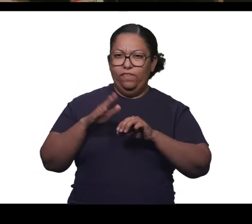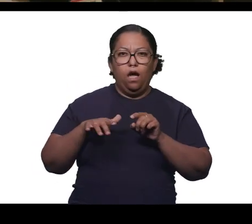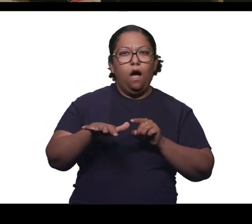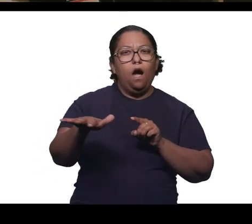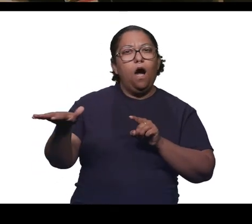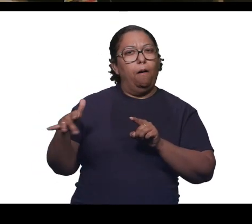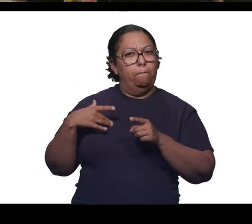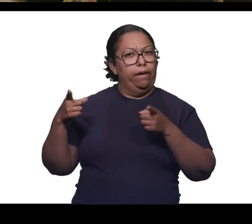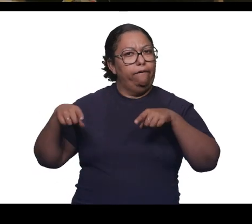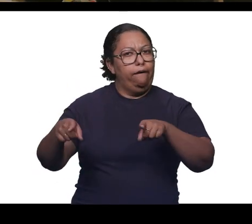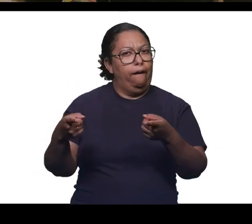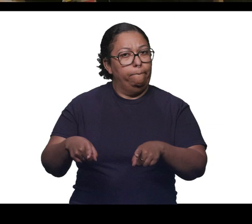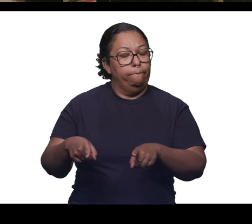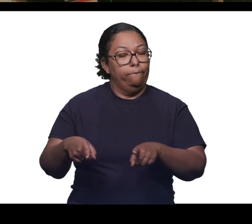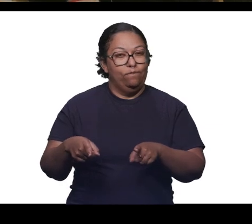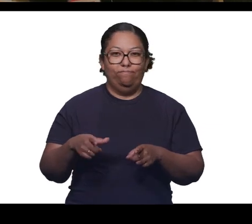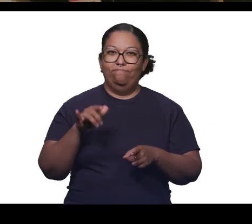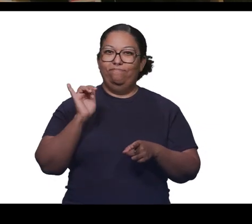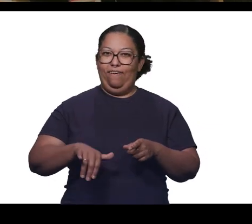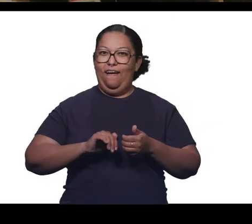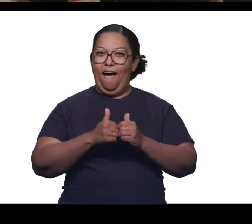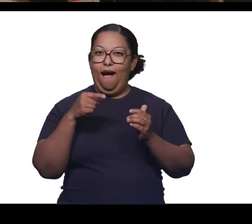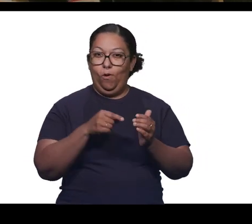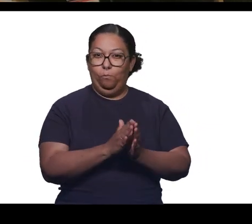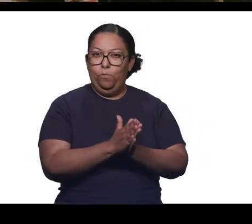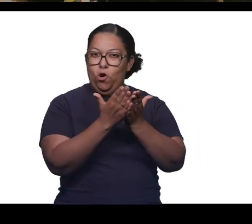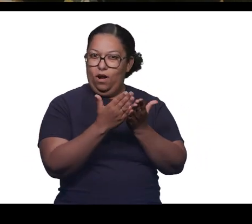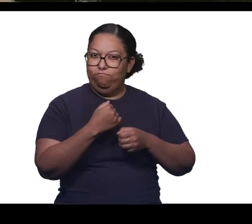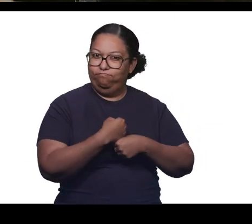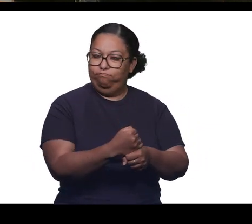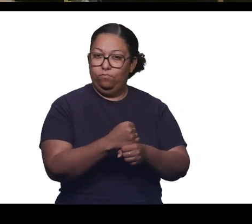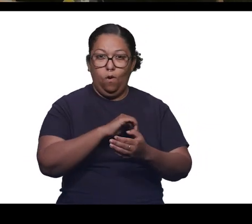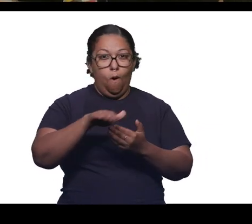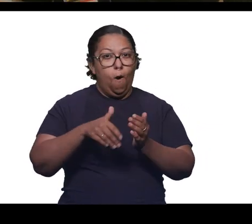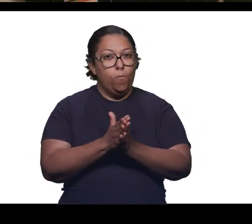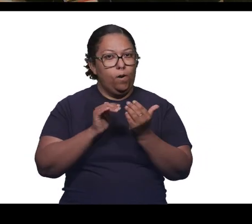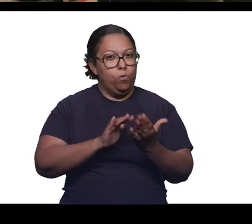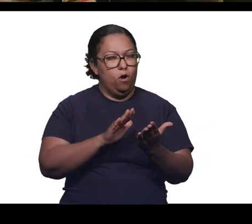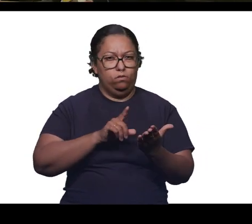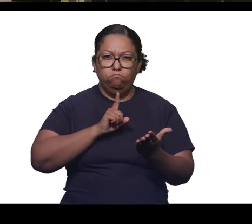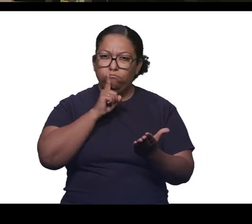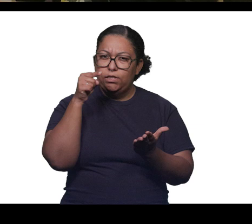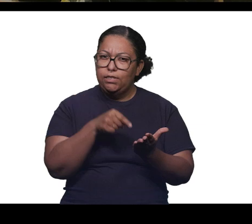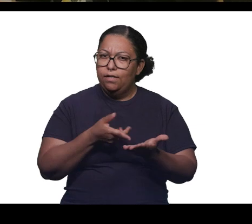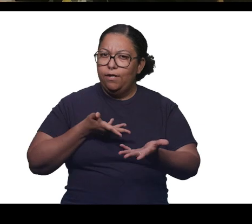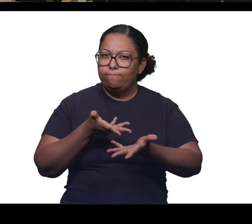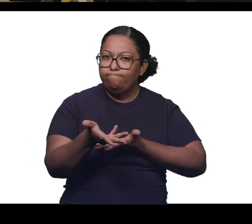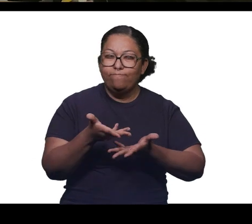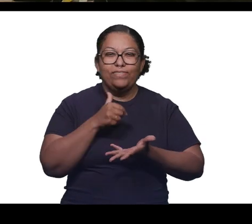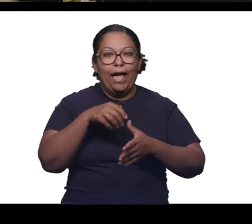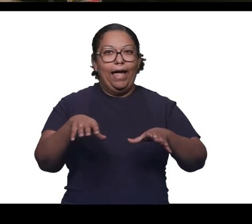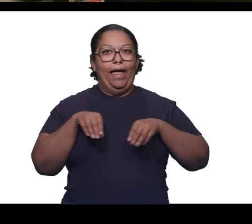And that's how the whole book approach came to be. With whole book approach, it's very interactive. It's not a passive experience. It's